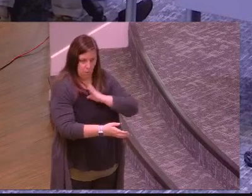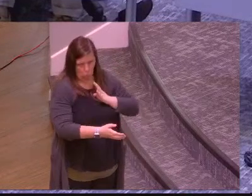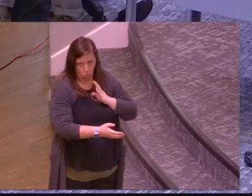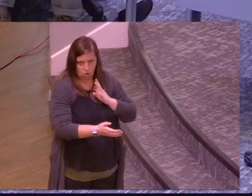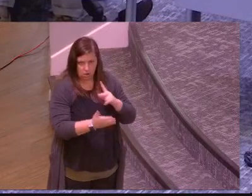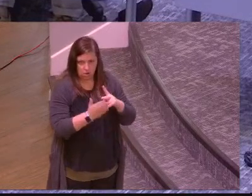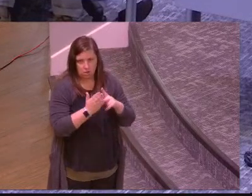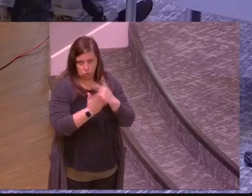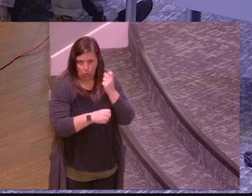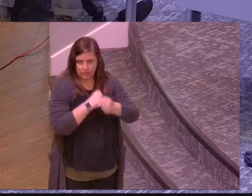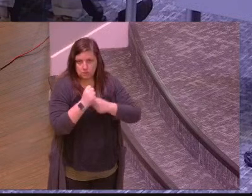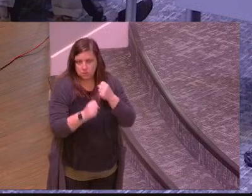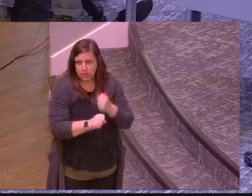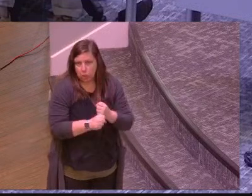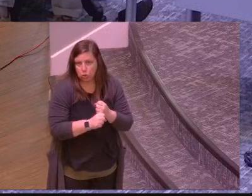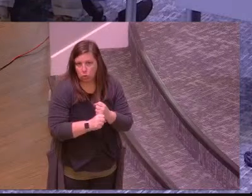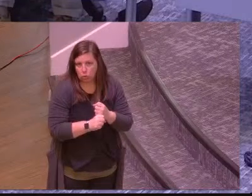year.